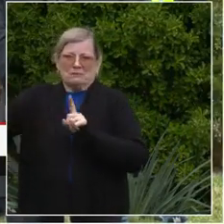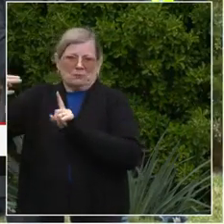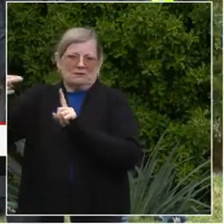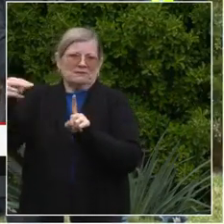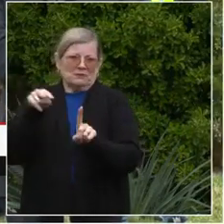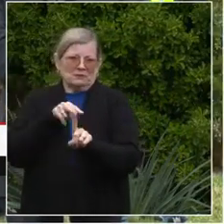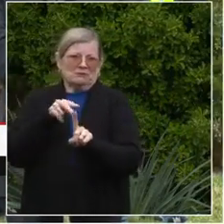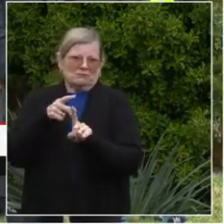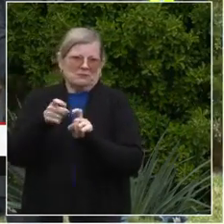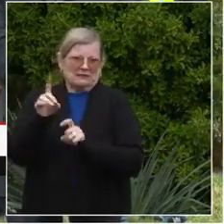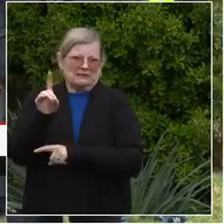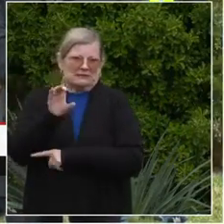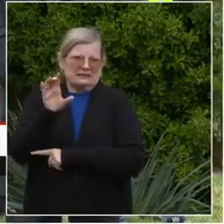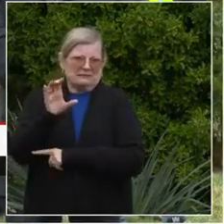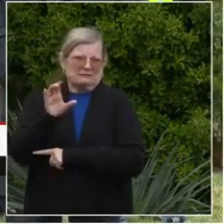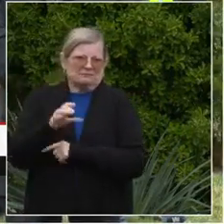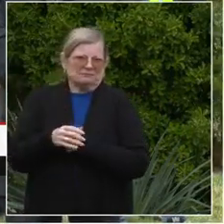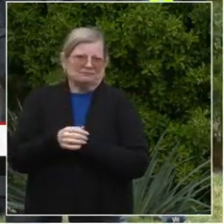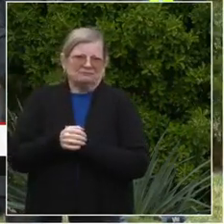John?